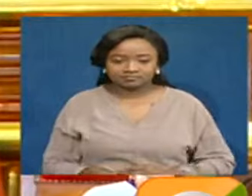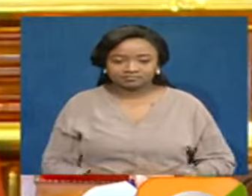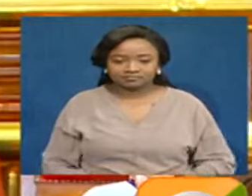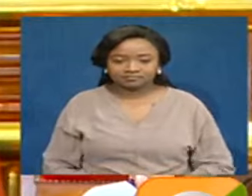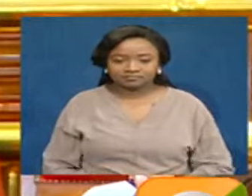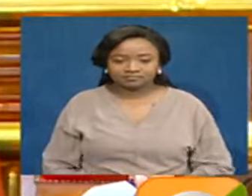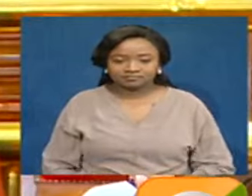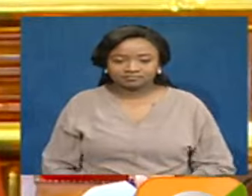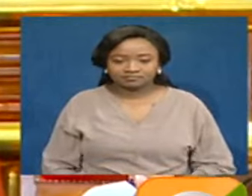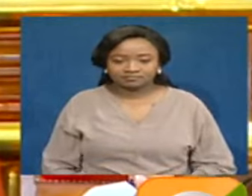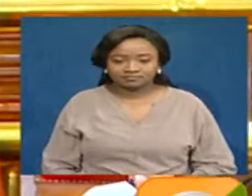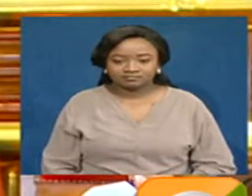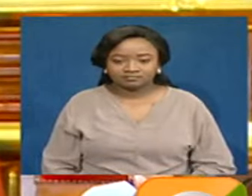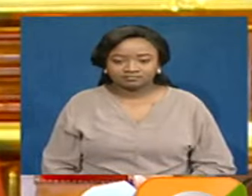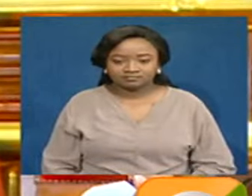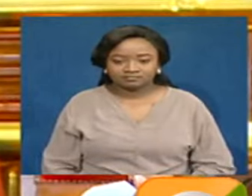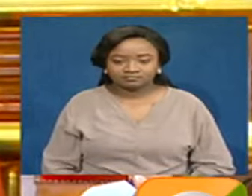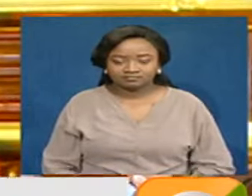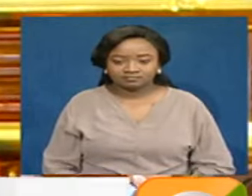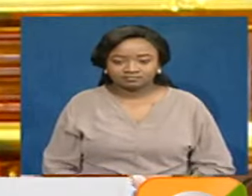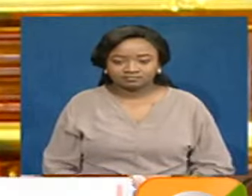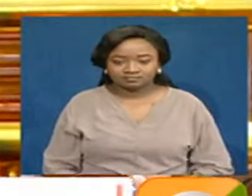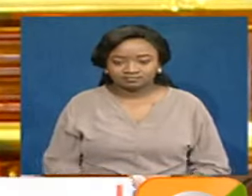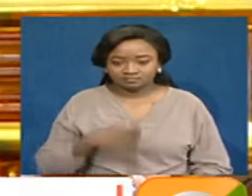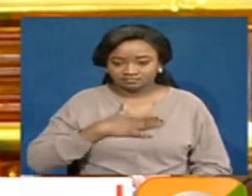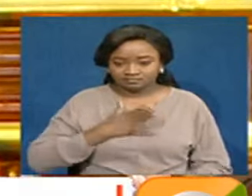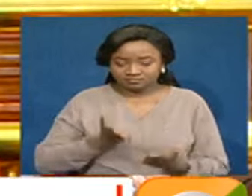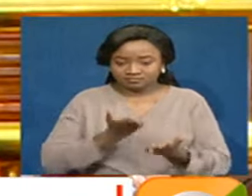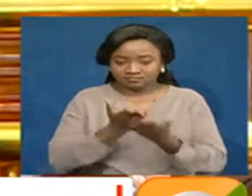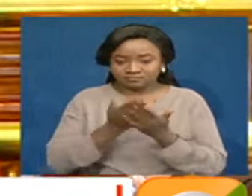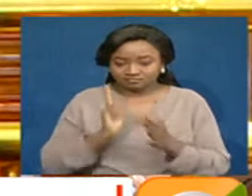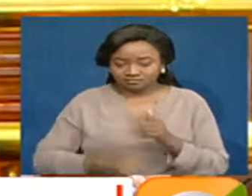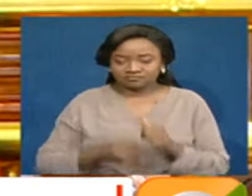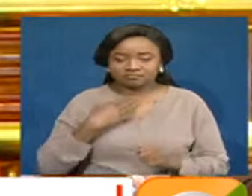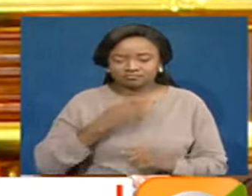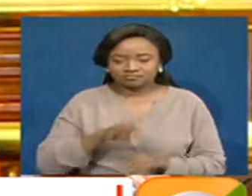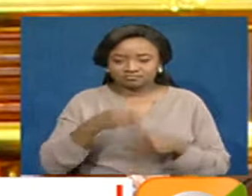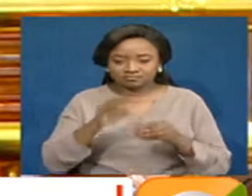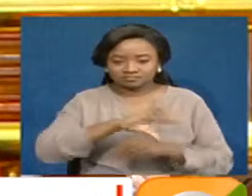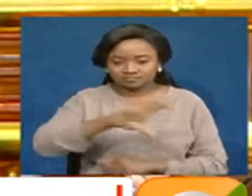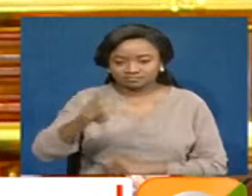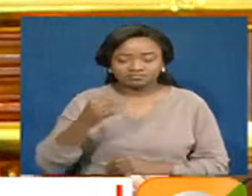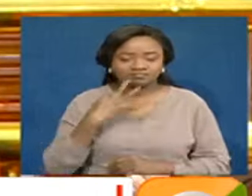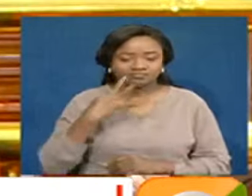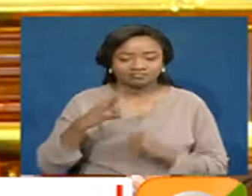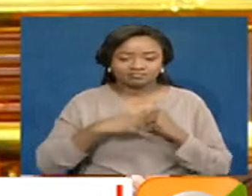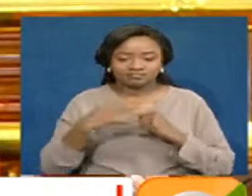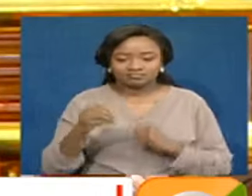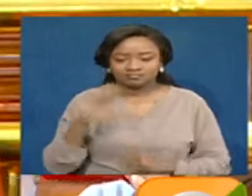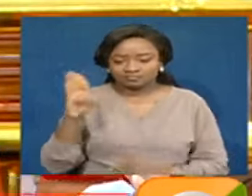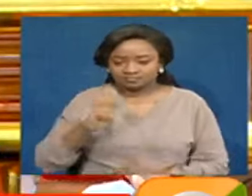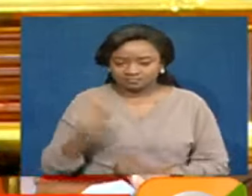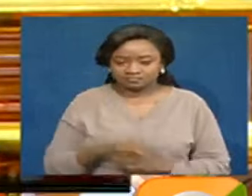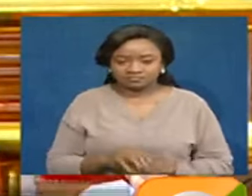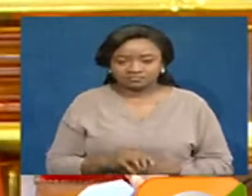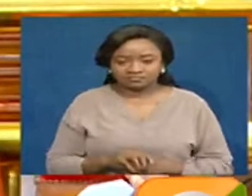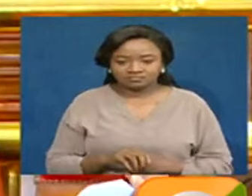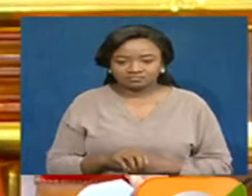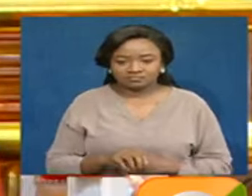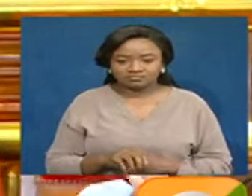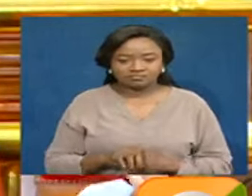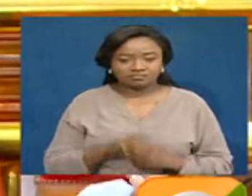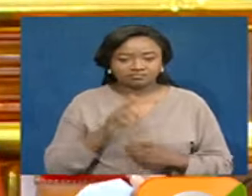here is to give our counties 380 billion. Chair, this in a classical language would basically